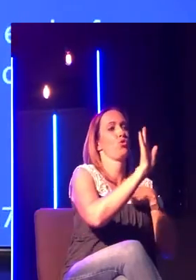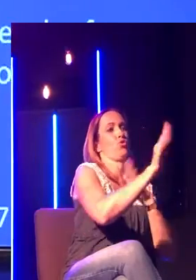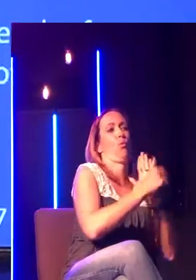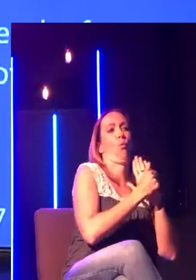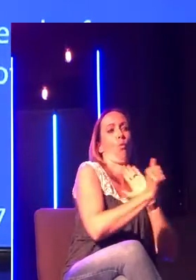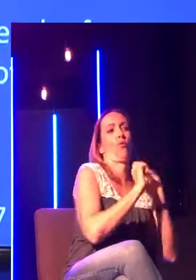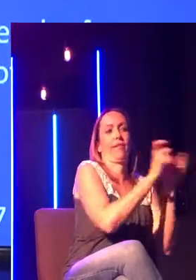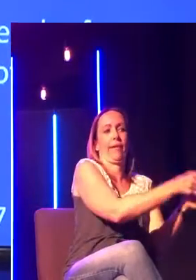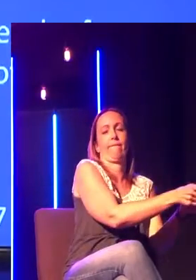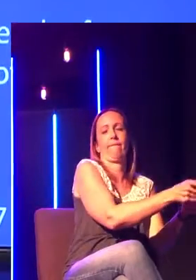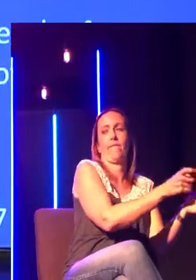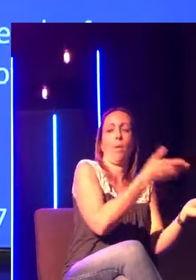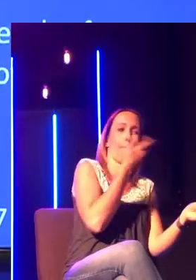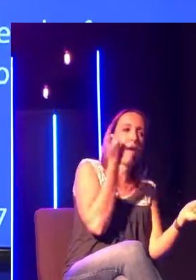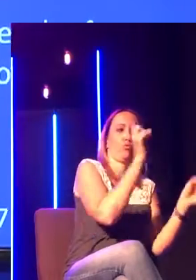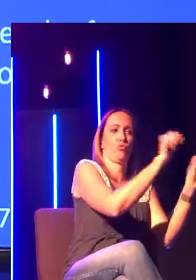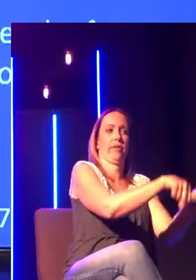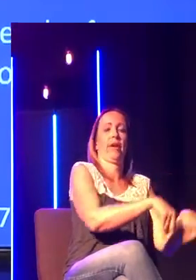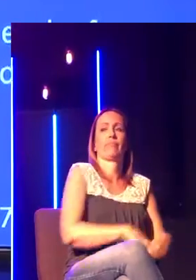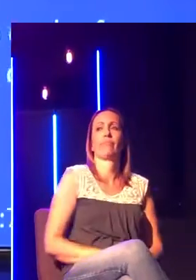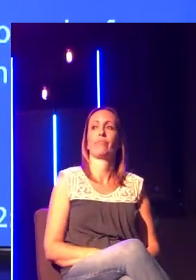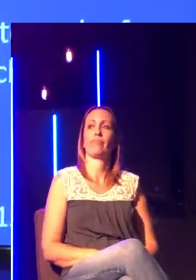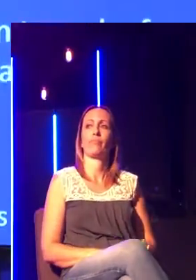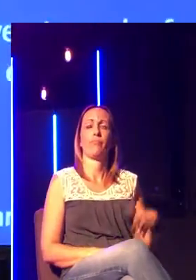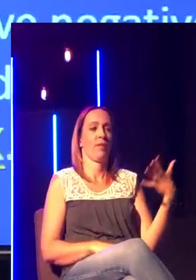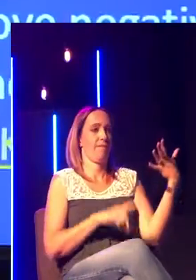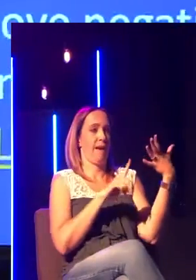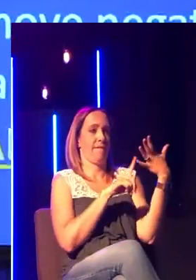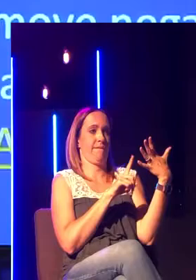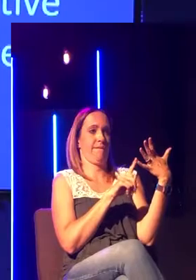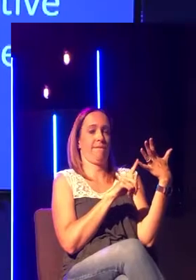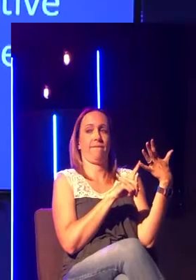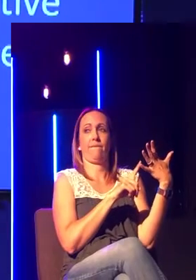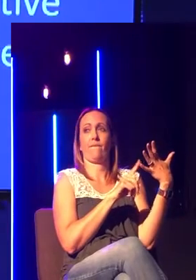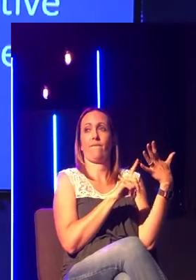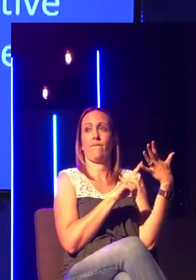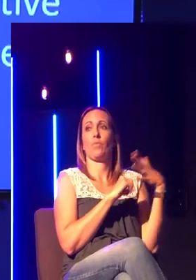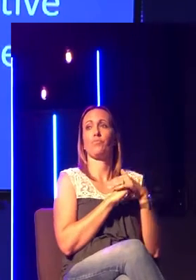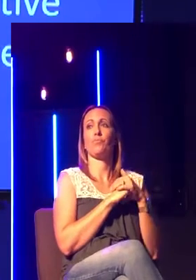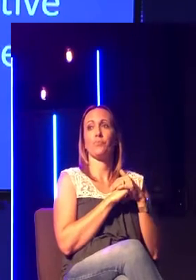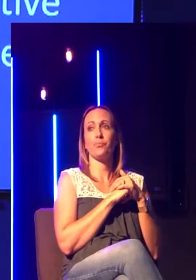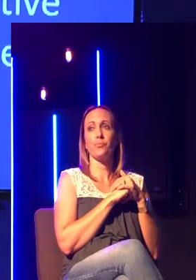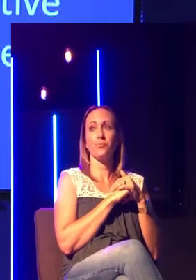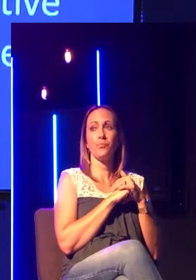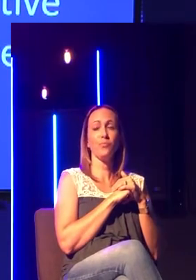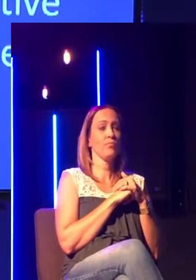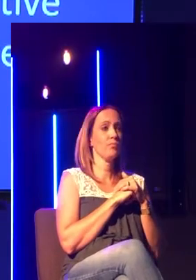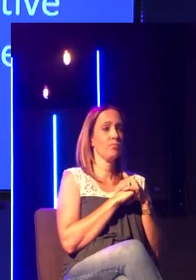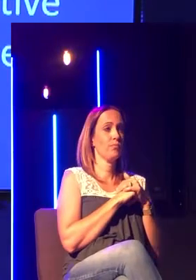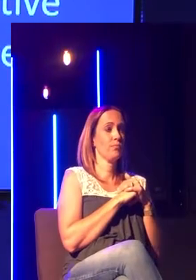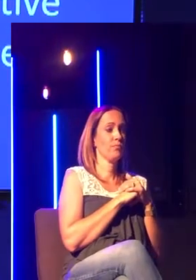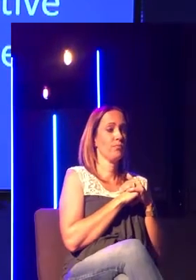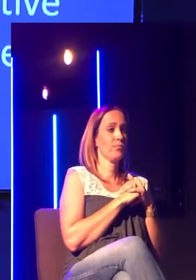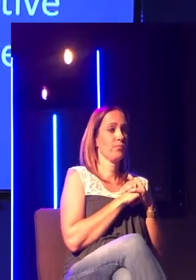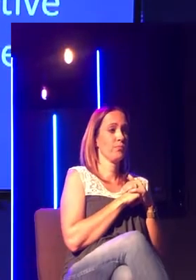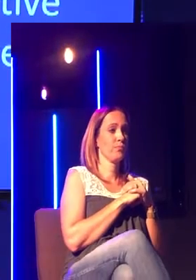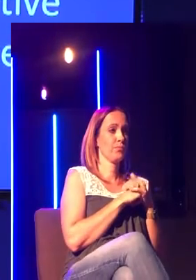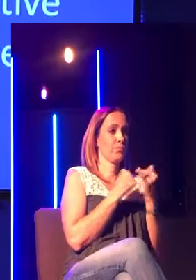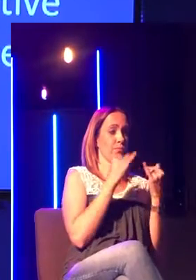gift to the best of your ability. Step number five, remove negative self-talk and replace it with joy